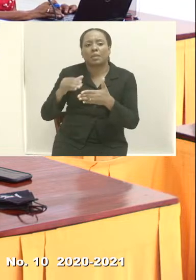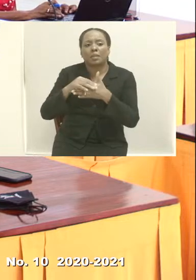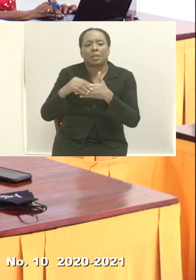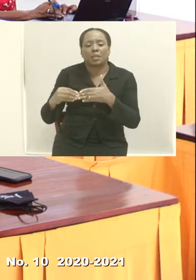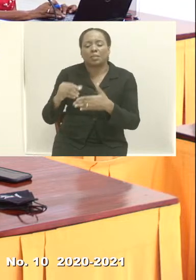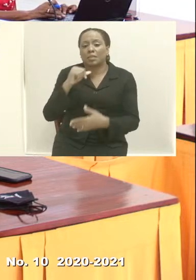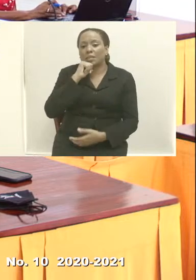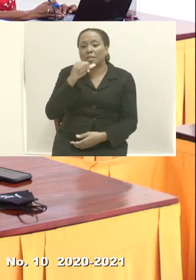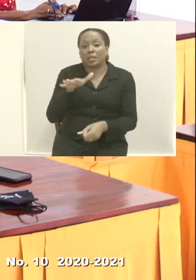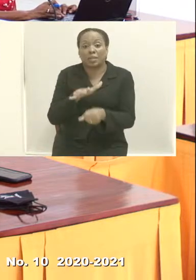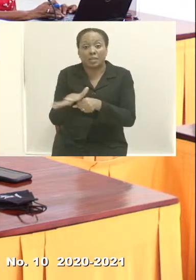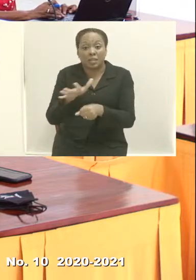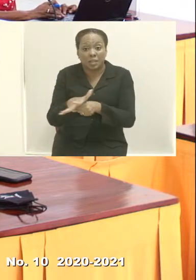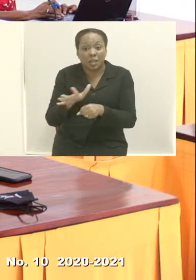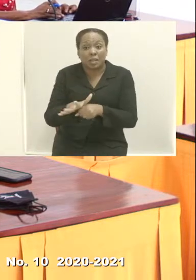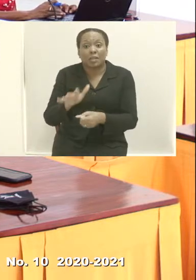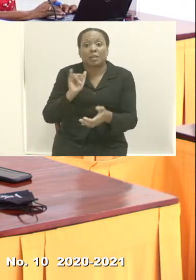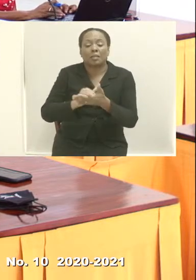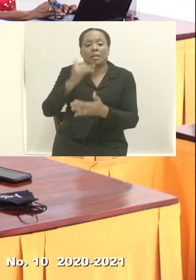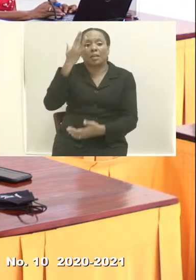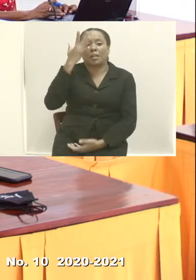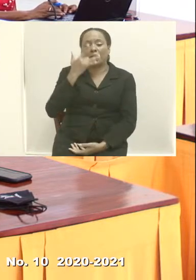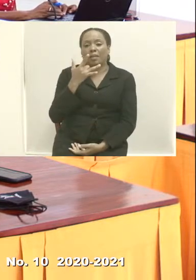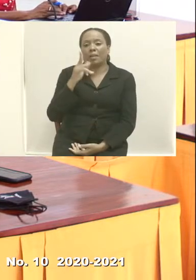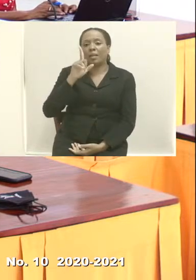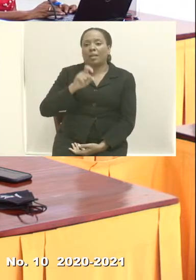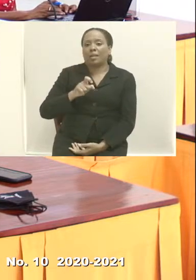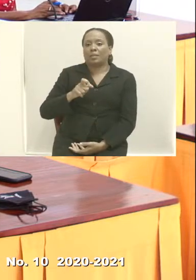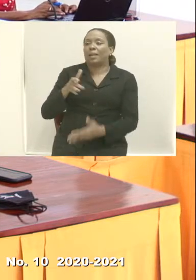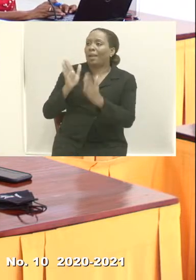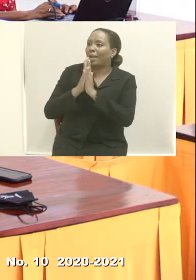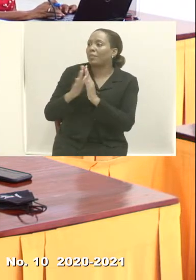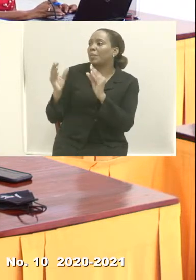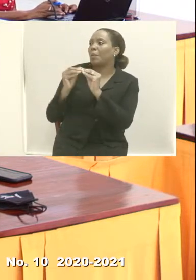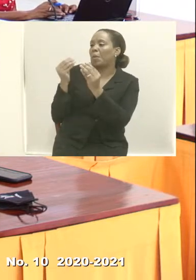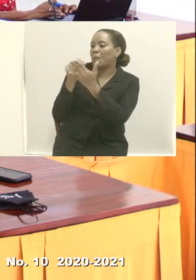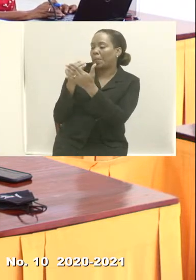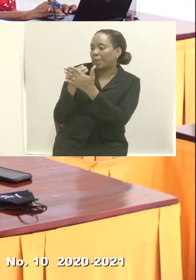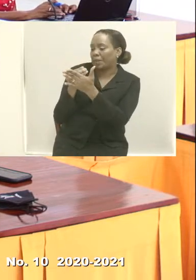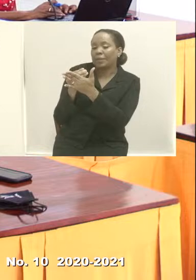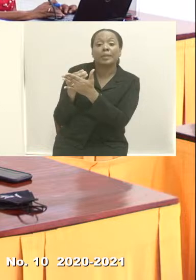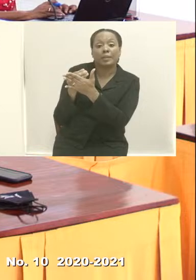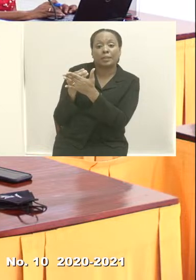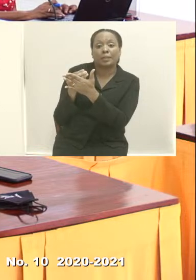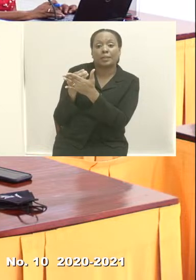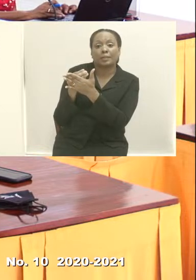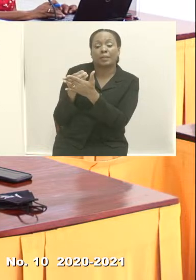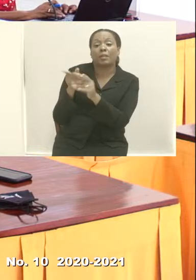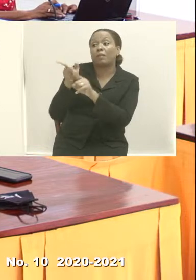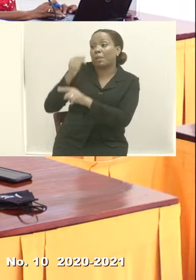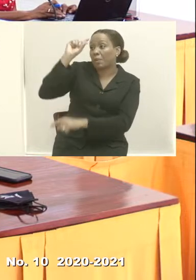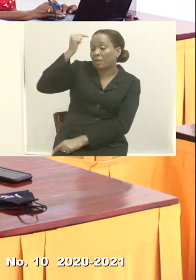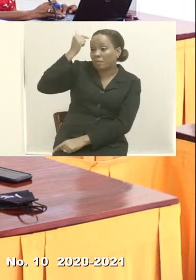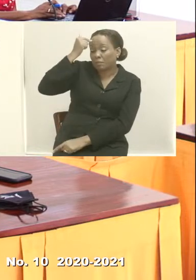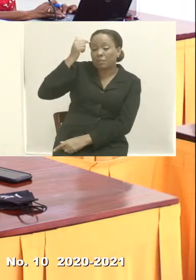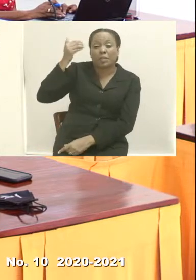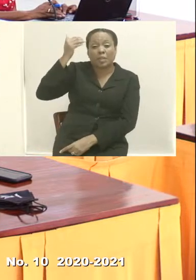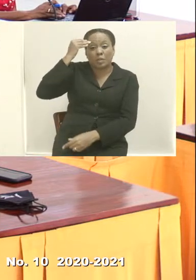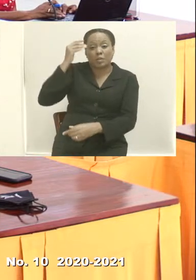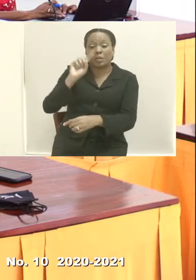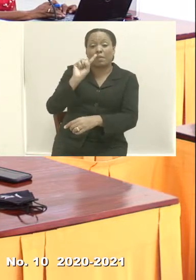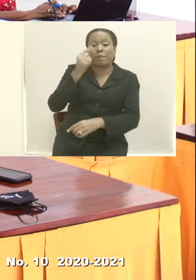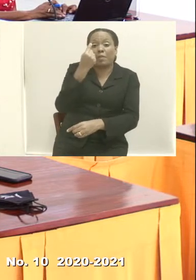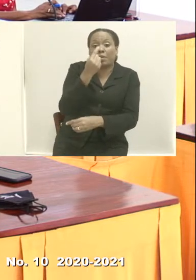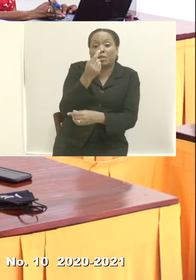that is why we had to come back for further supplementary. And between the time when the money would have run out, the $3.5 million, and then when we got